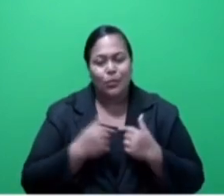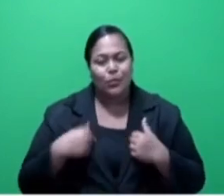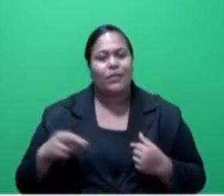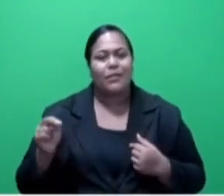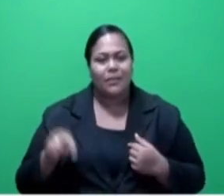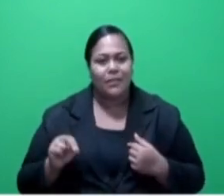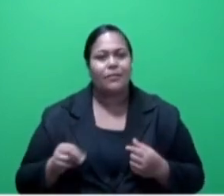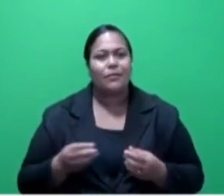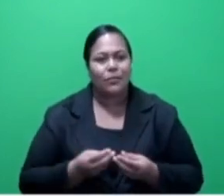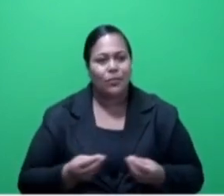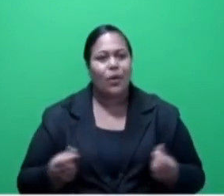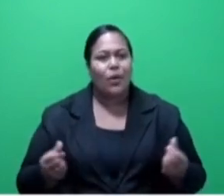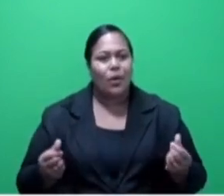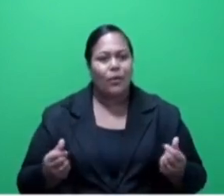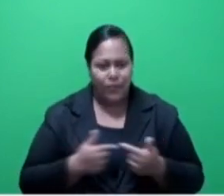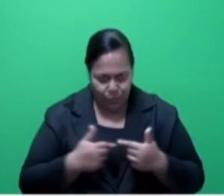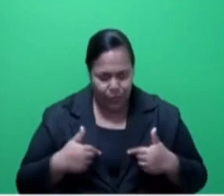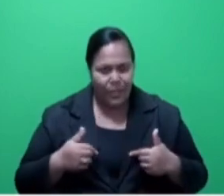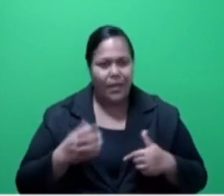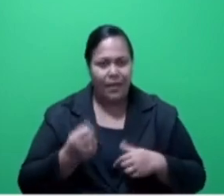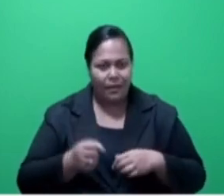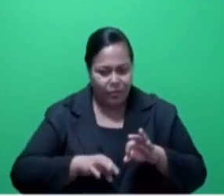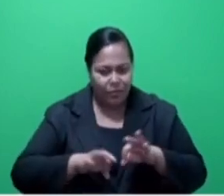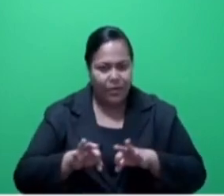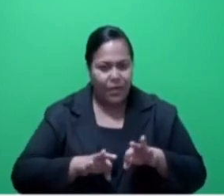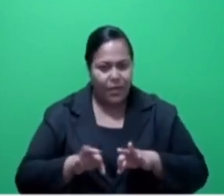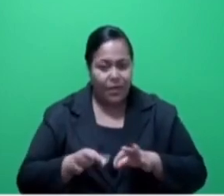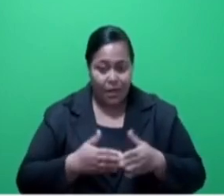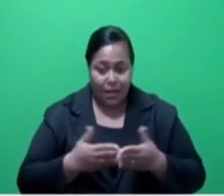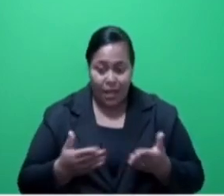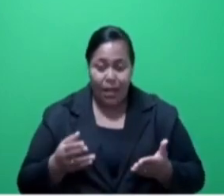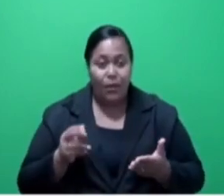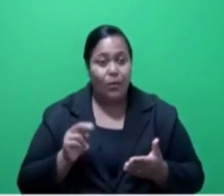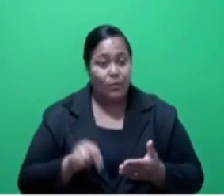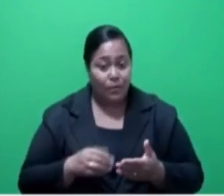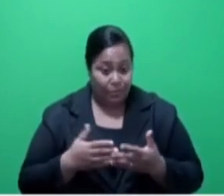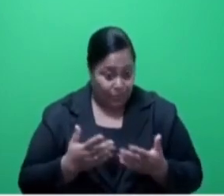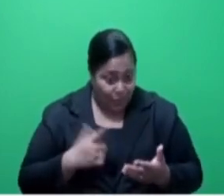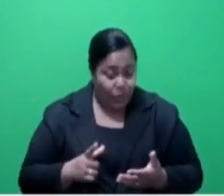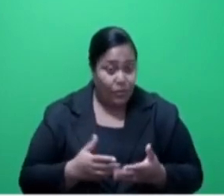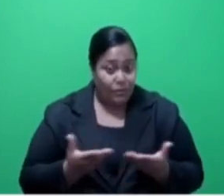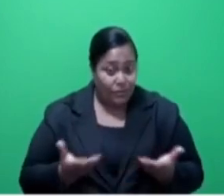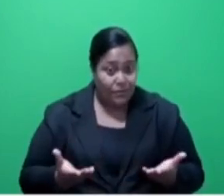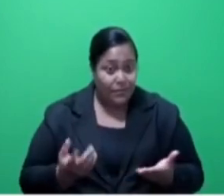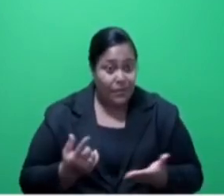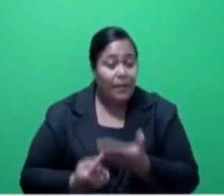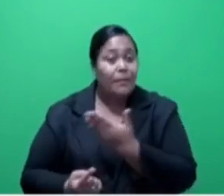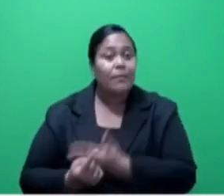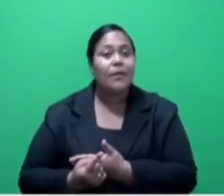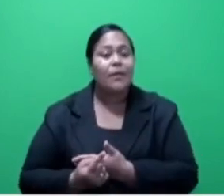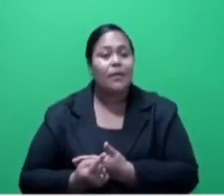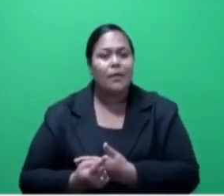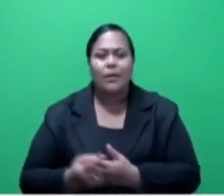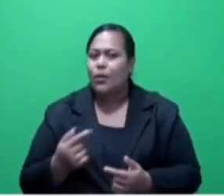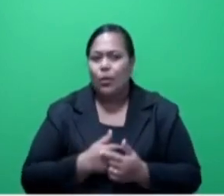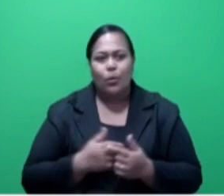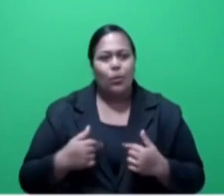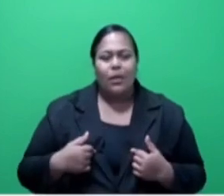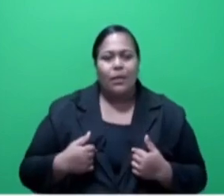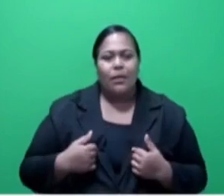a plan regarding it. And to now say, because of this, therefore we are not going to fund the